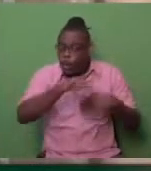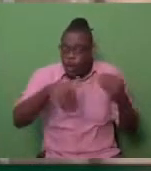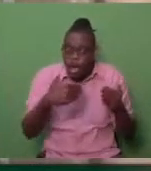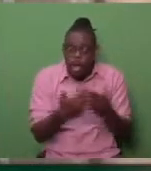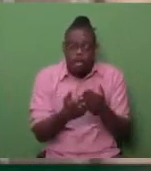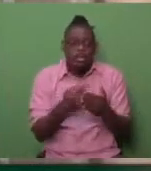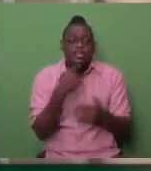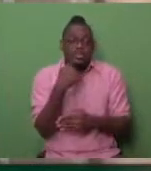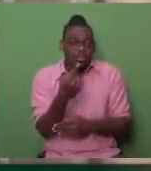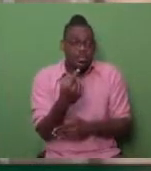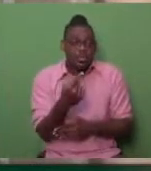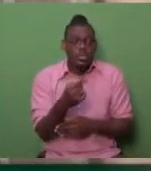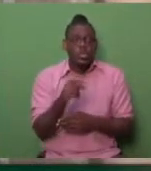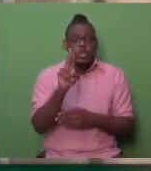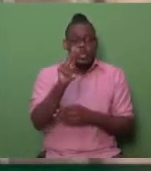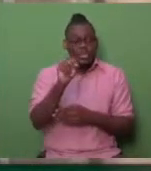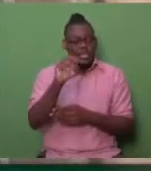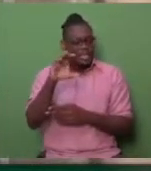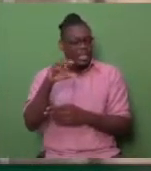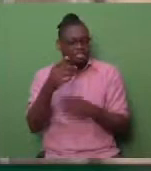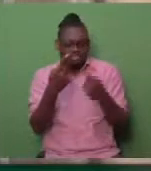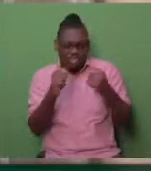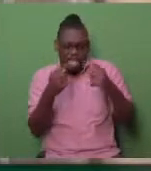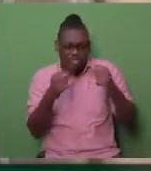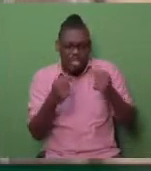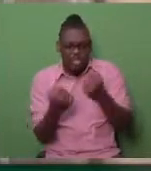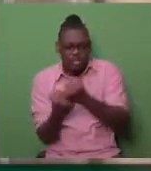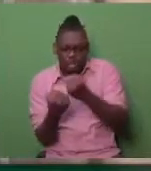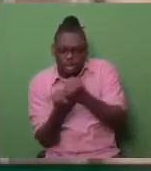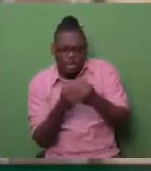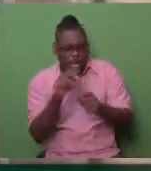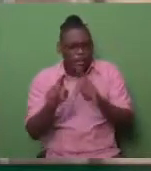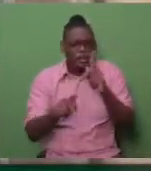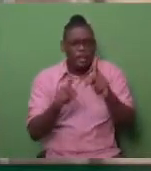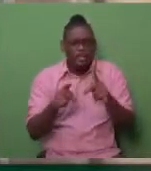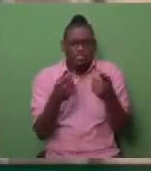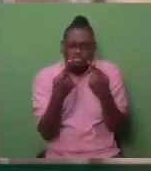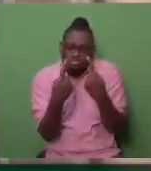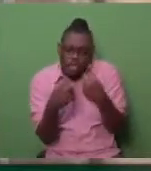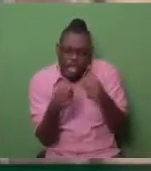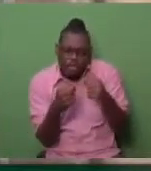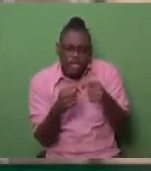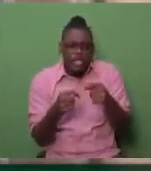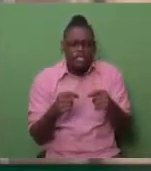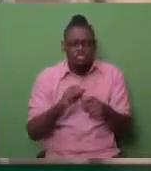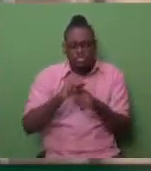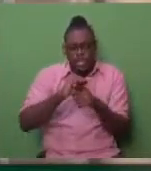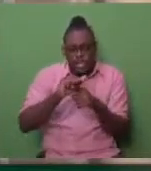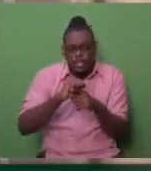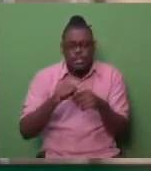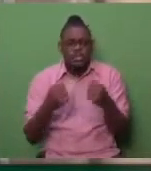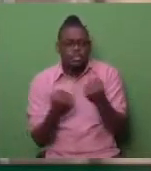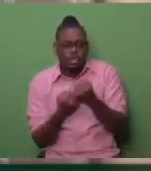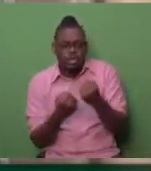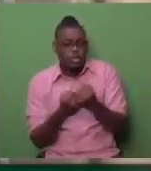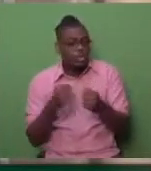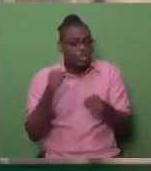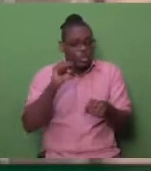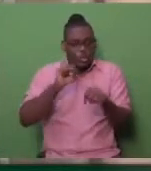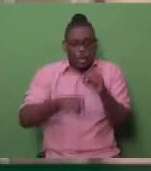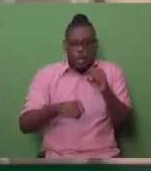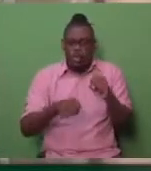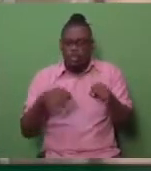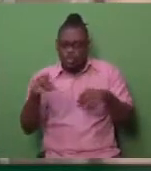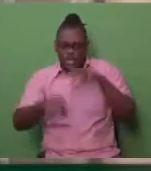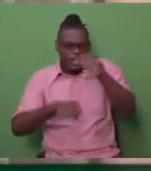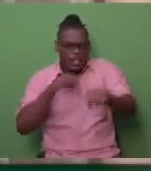now? You let people suffer for all these years, and then you come and you want to drop items. So you say, you see curry lovers?